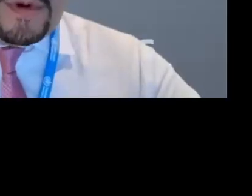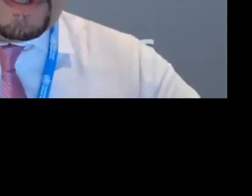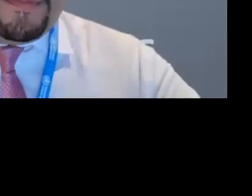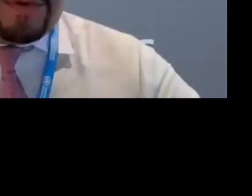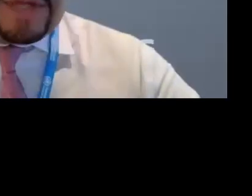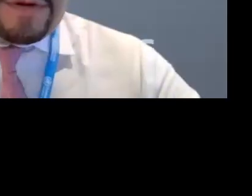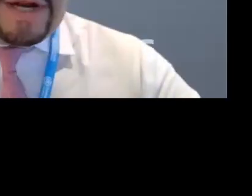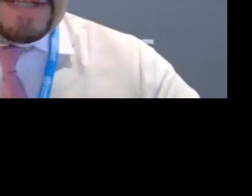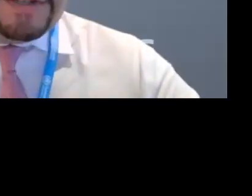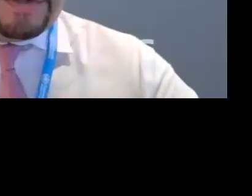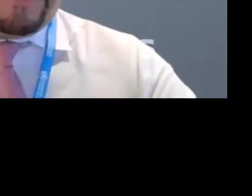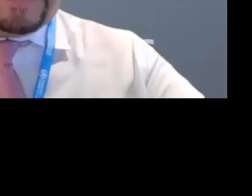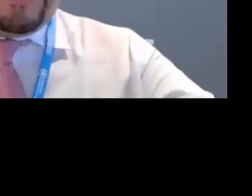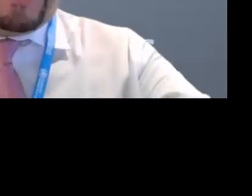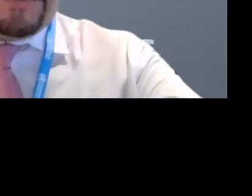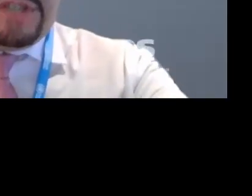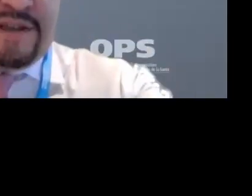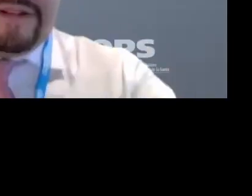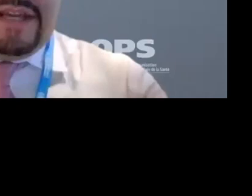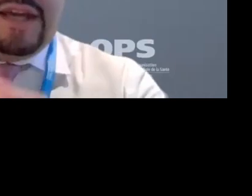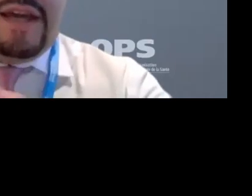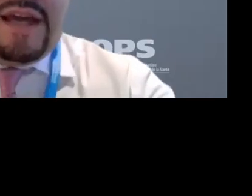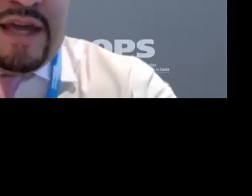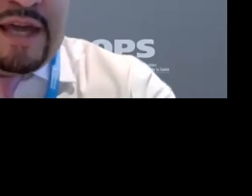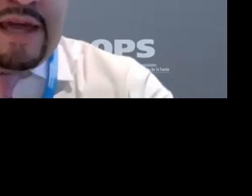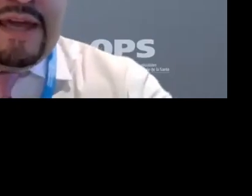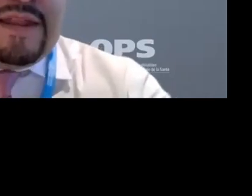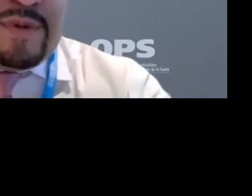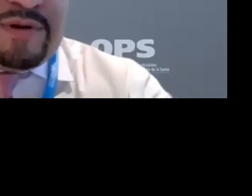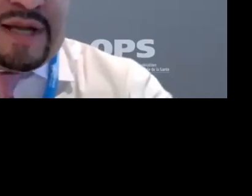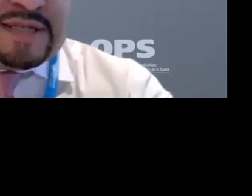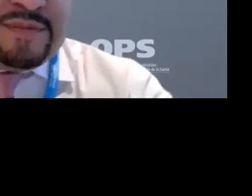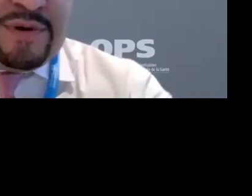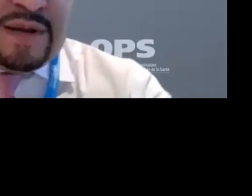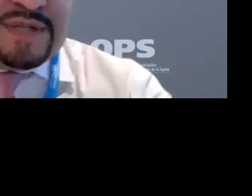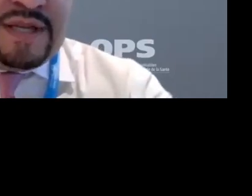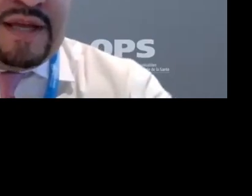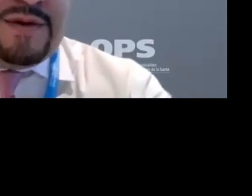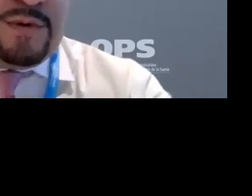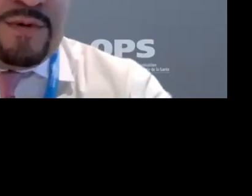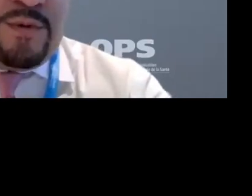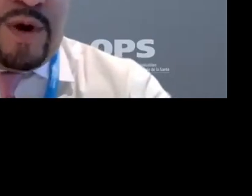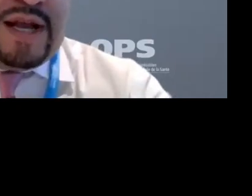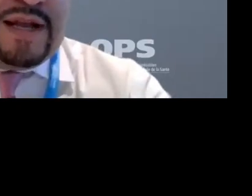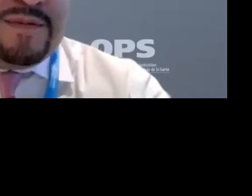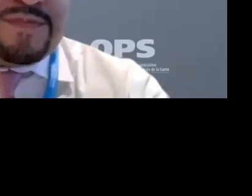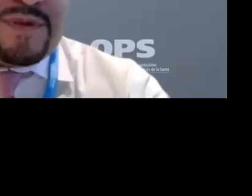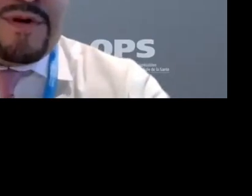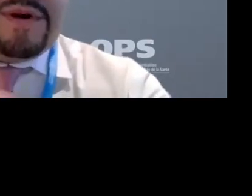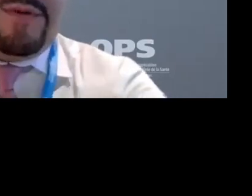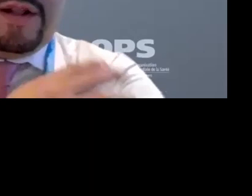one of the most important organizations of the social services in the Americas and perhaps in the world. Juan